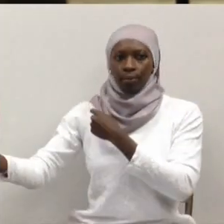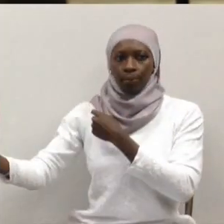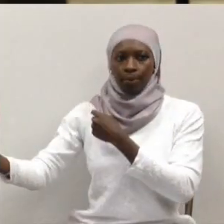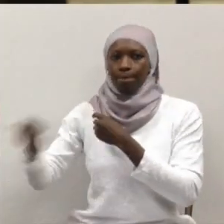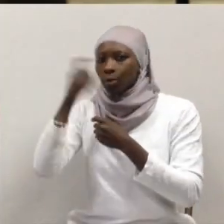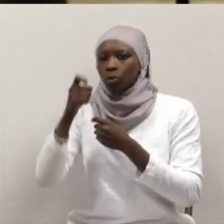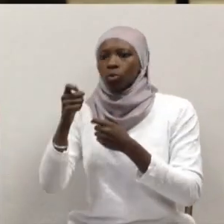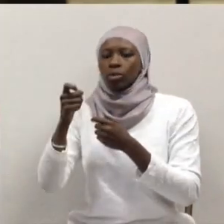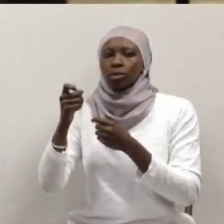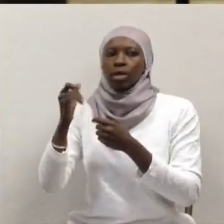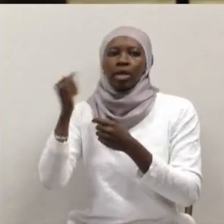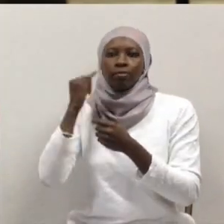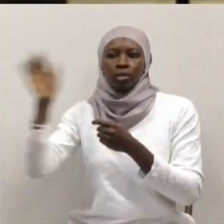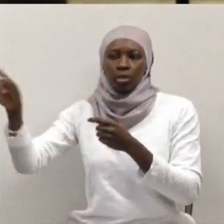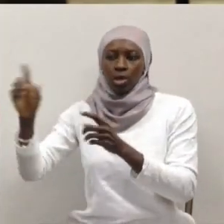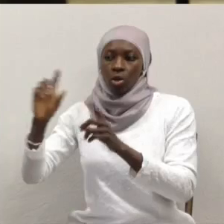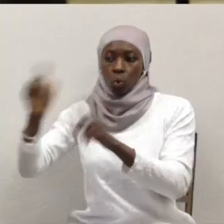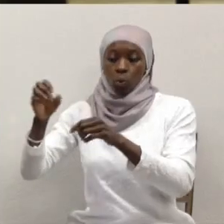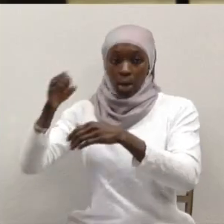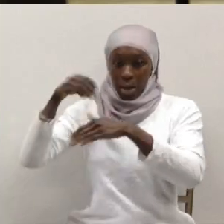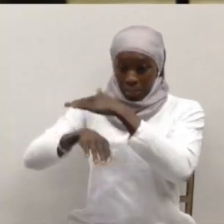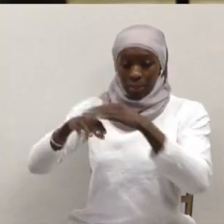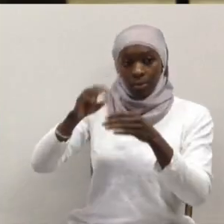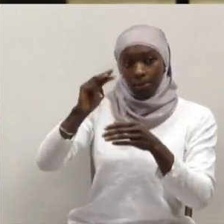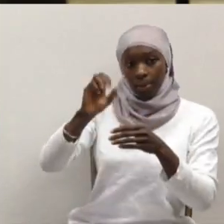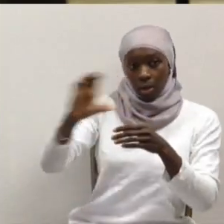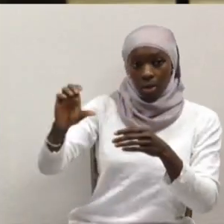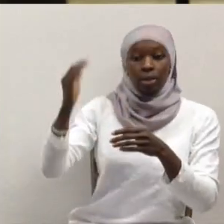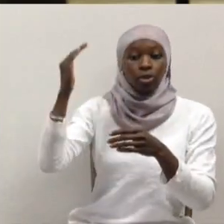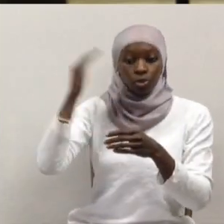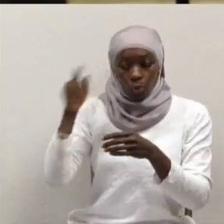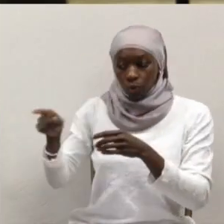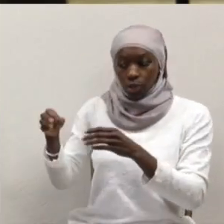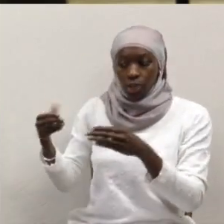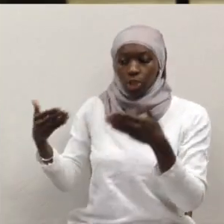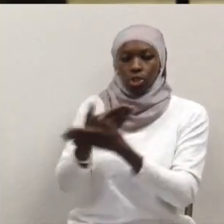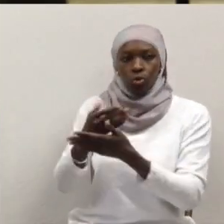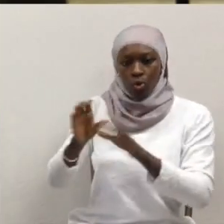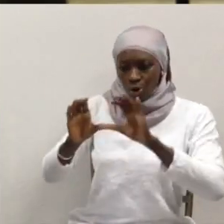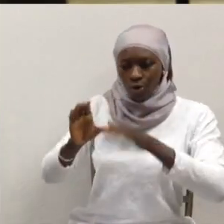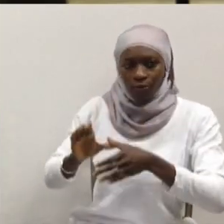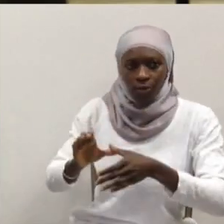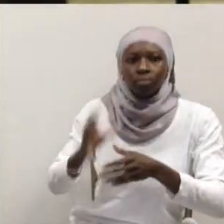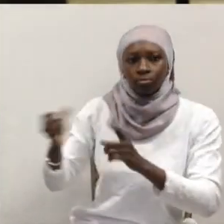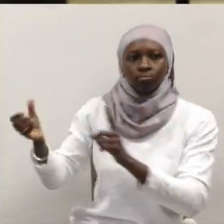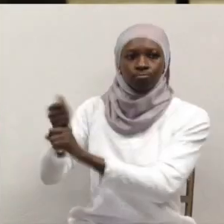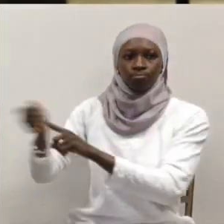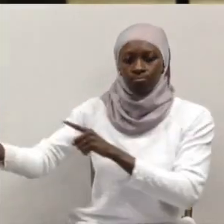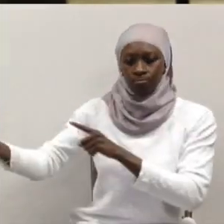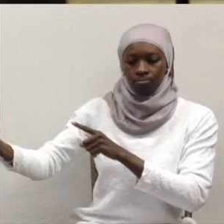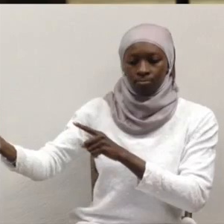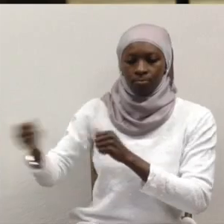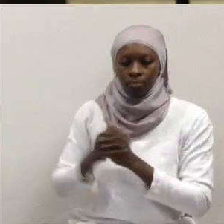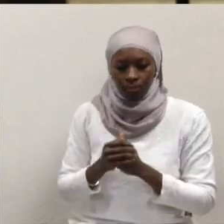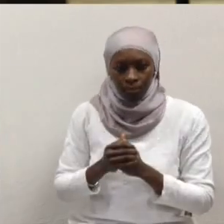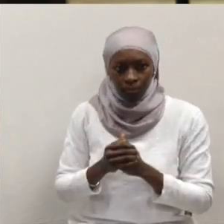comes to Mecca, and part of the treaty was that two tribes, where one of them announced